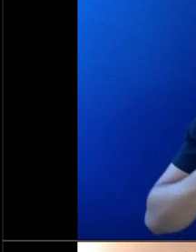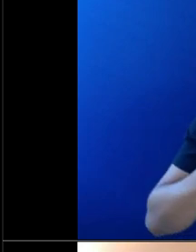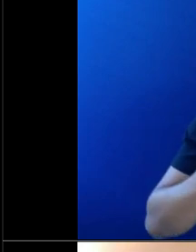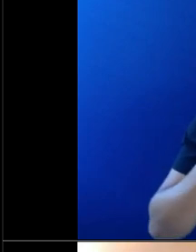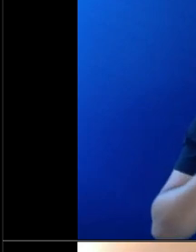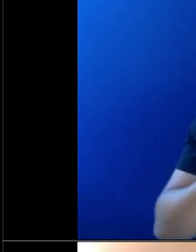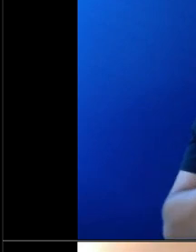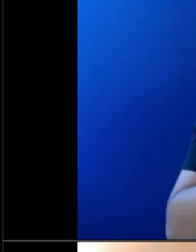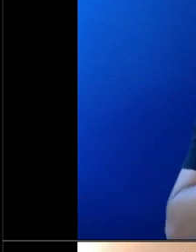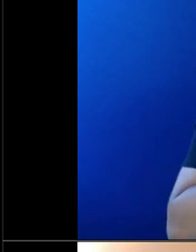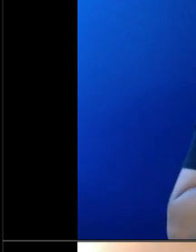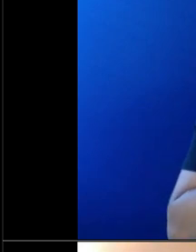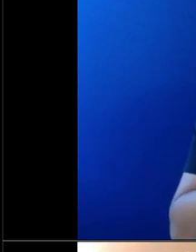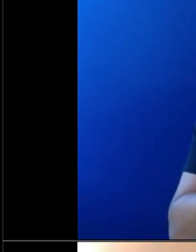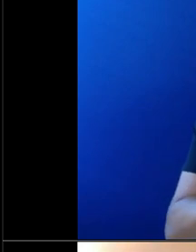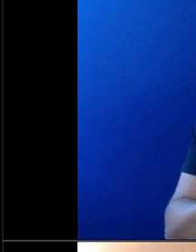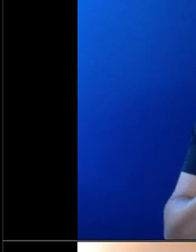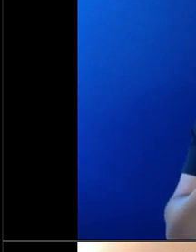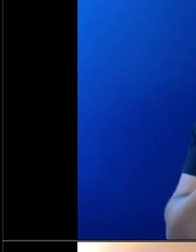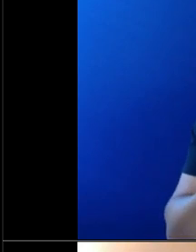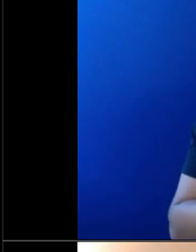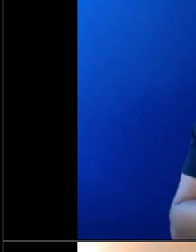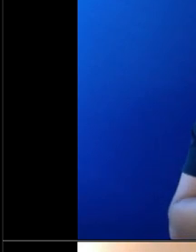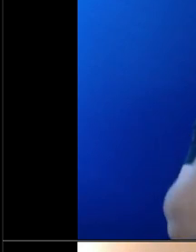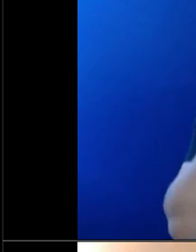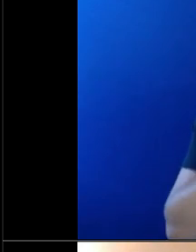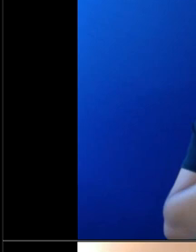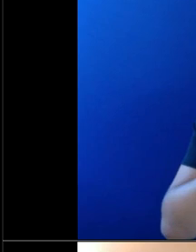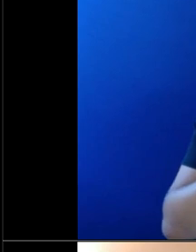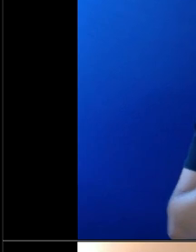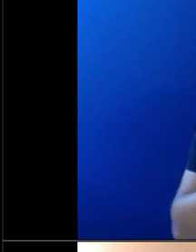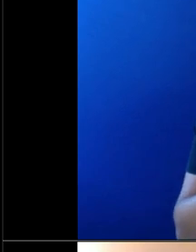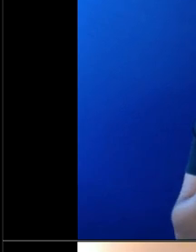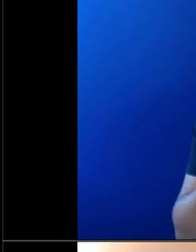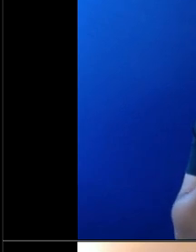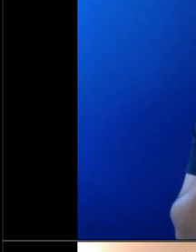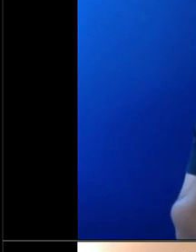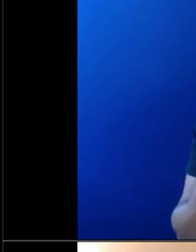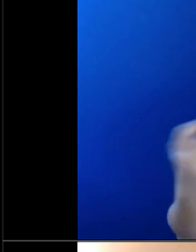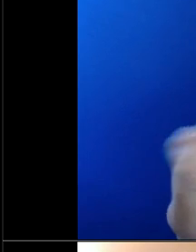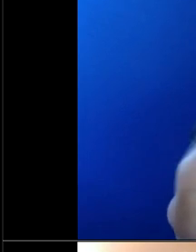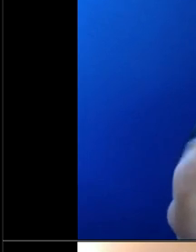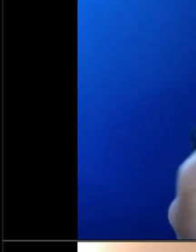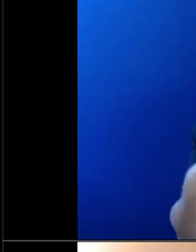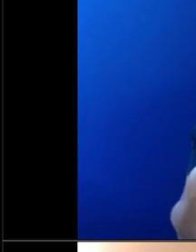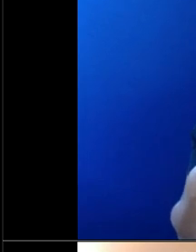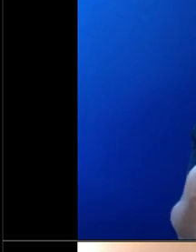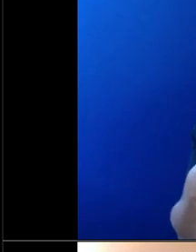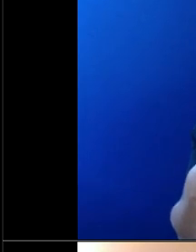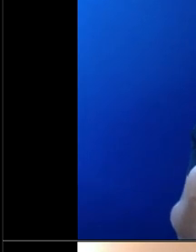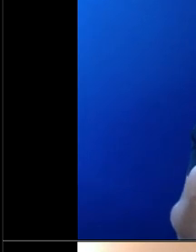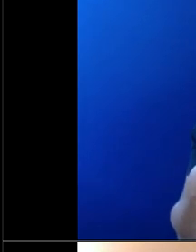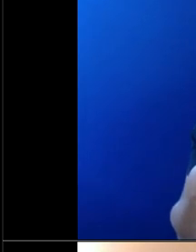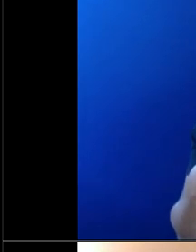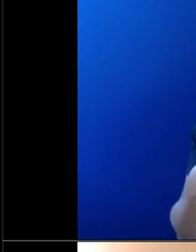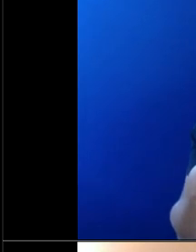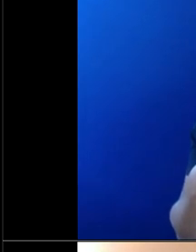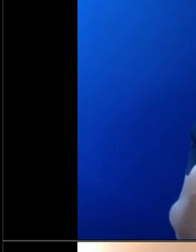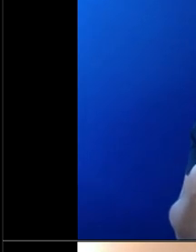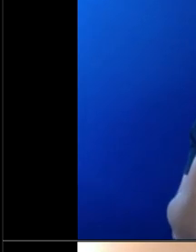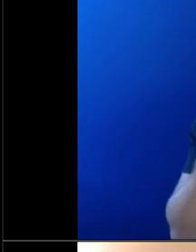I'm sad to say that our time is up, but I know a lot of questions came in and we talked about maybe doing answering a few questions, putting